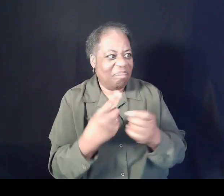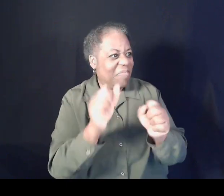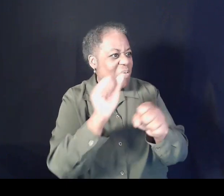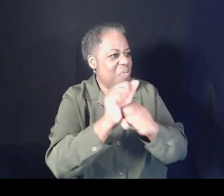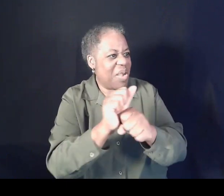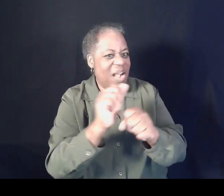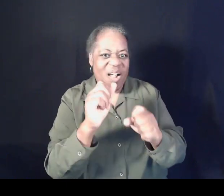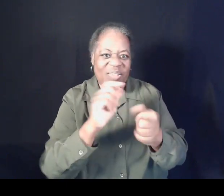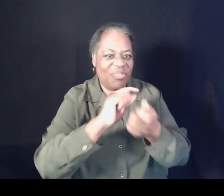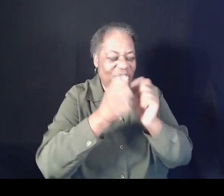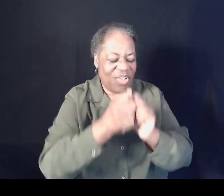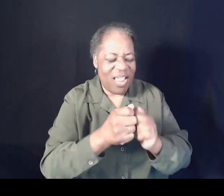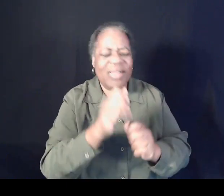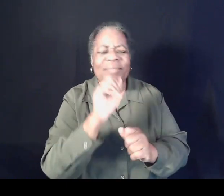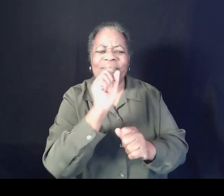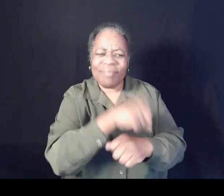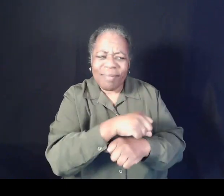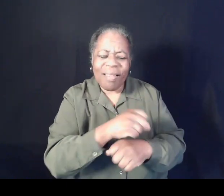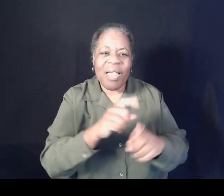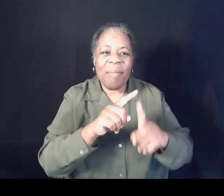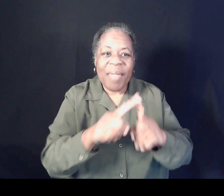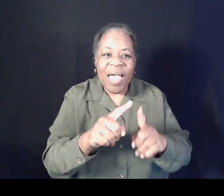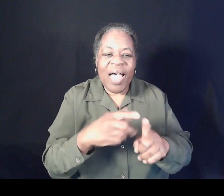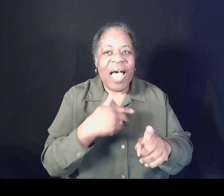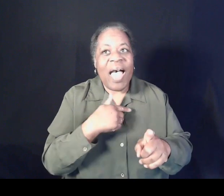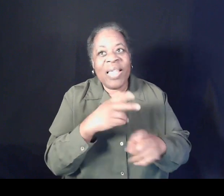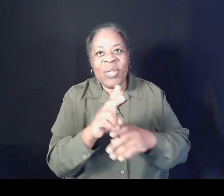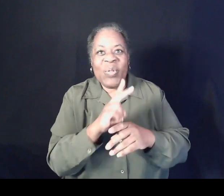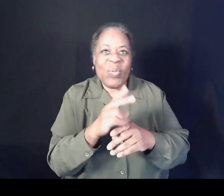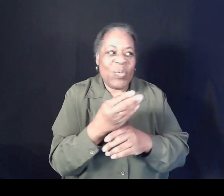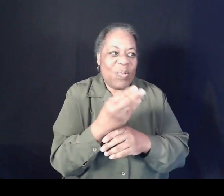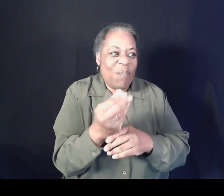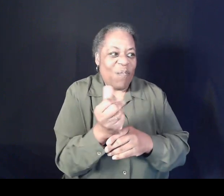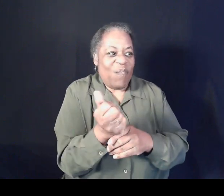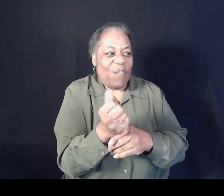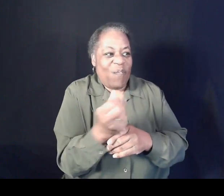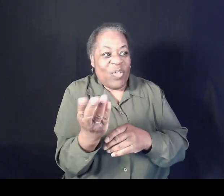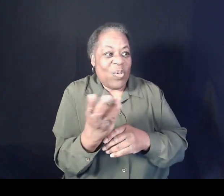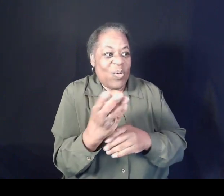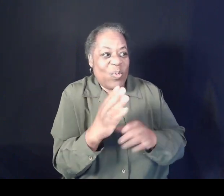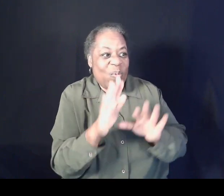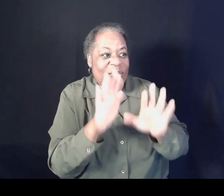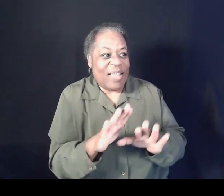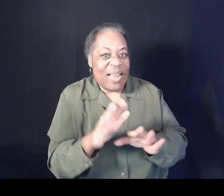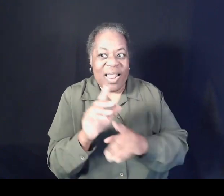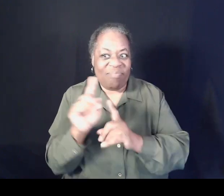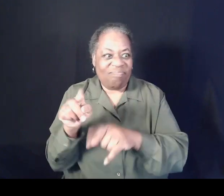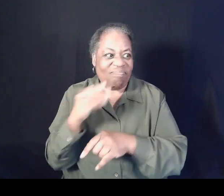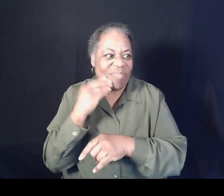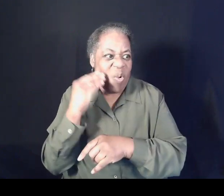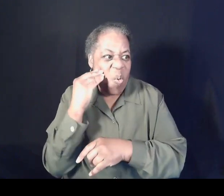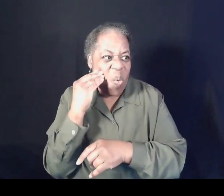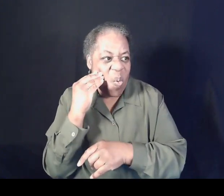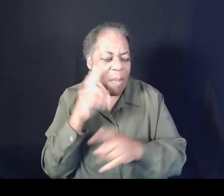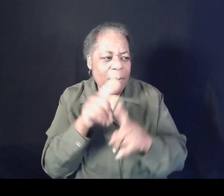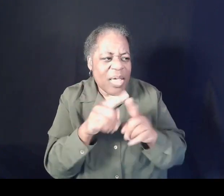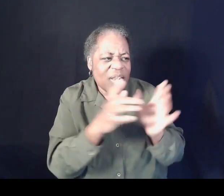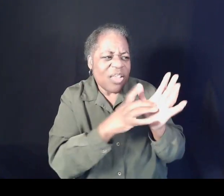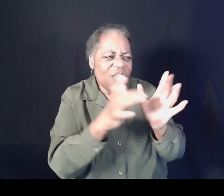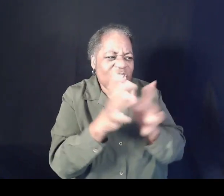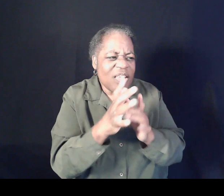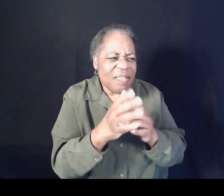years, and frankly, I could use a couple Sundays off. But Jesus, is it possible that you're overswinging